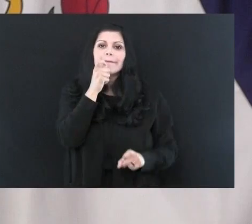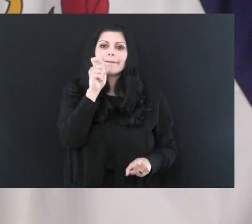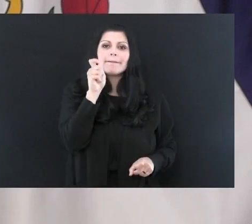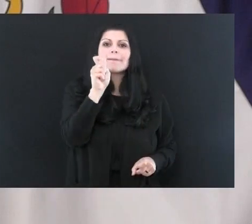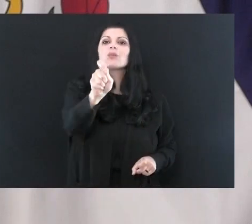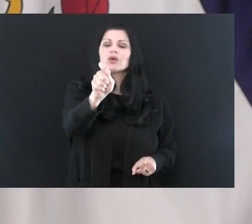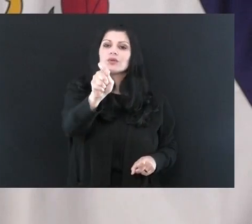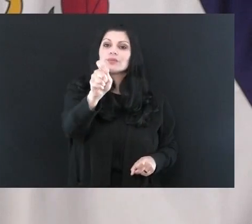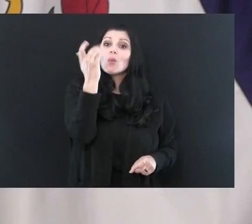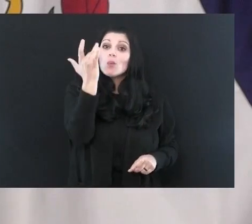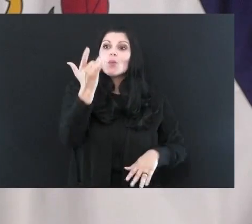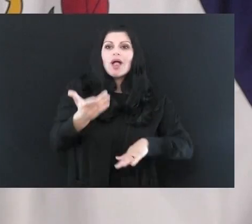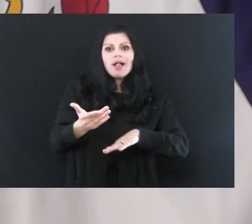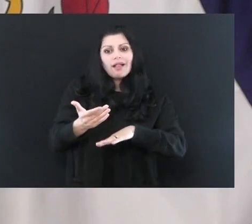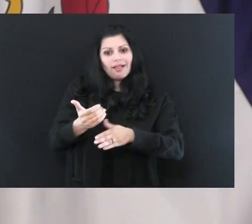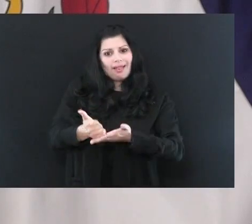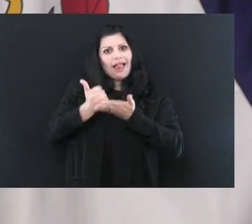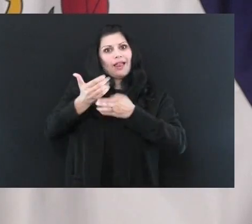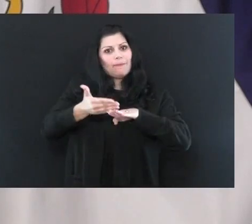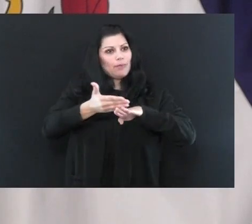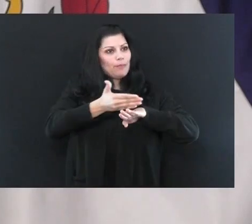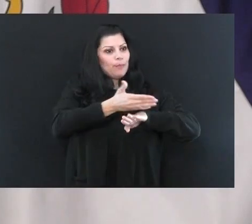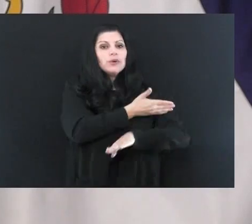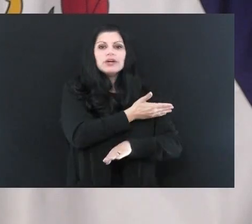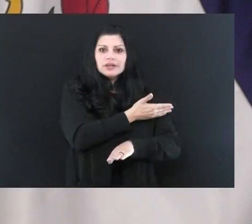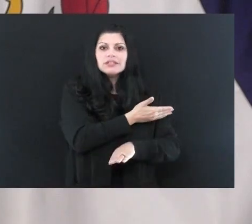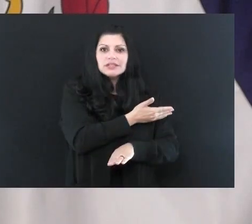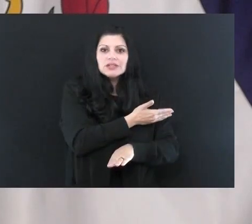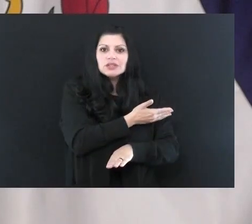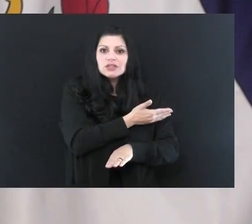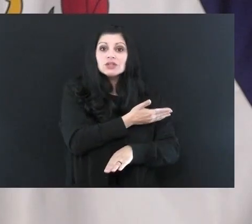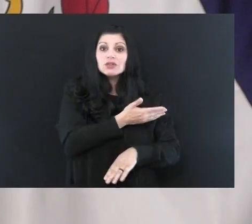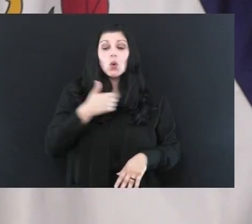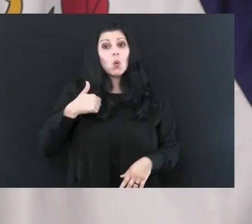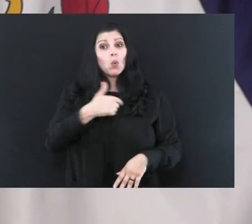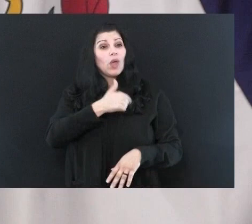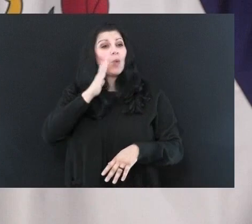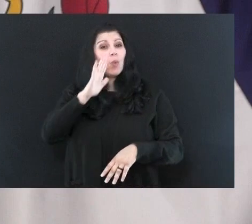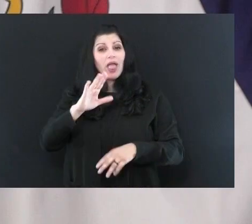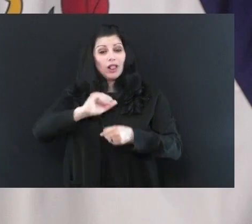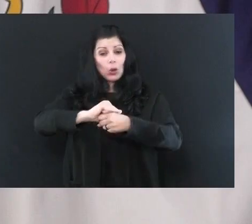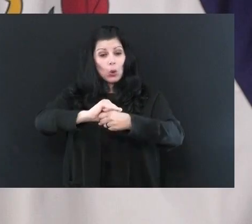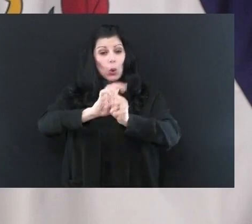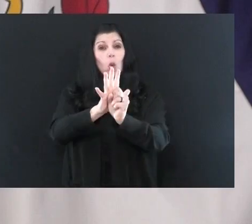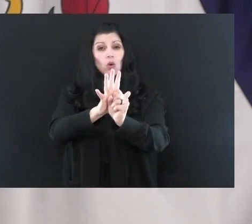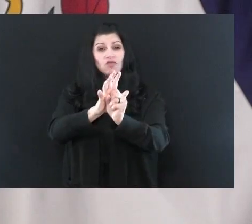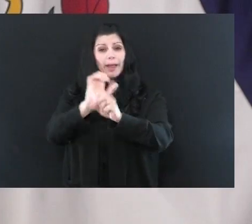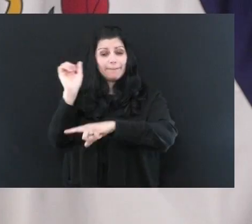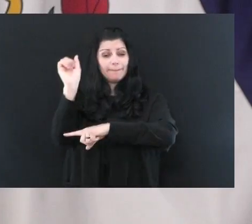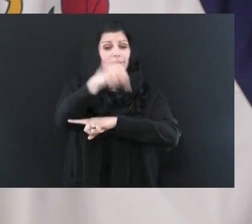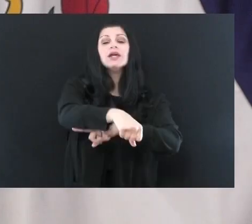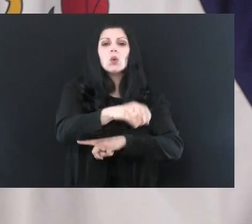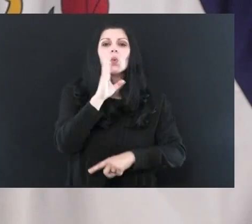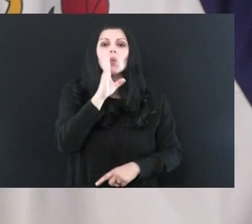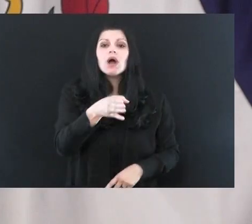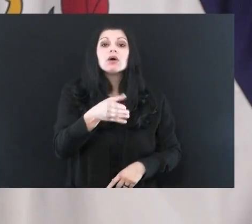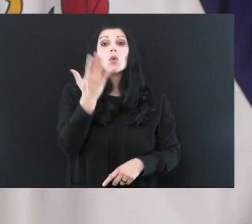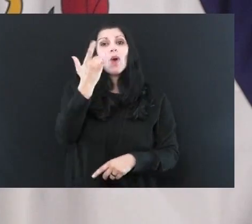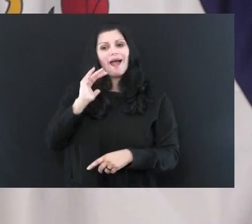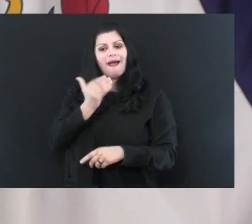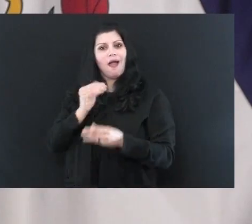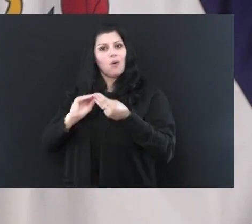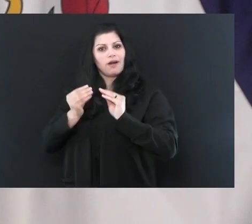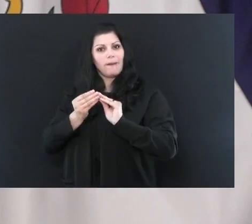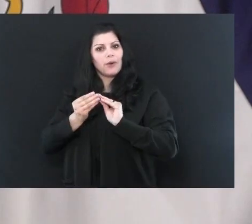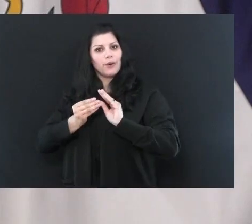that'll help us more and more and more as we go forward. And we're going to beat this thing. Our numbers are moving right in the right direction now.